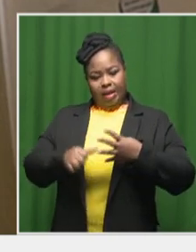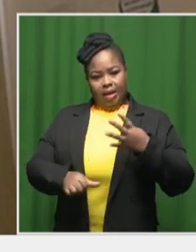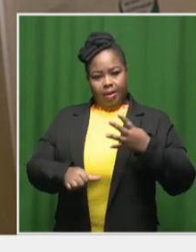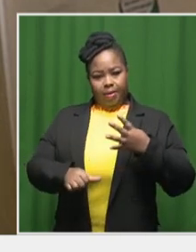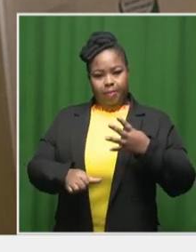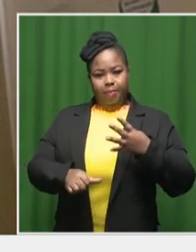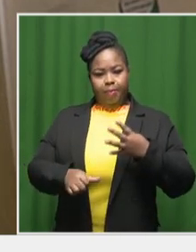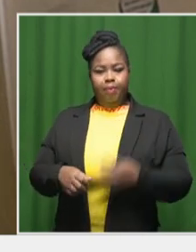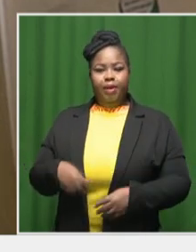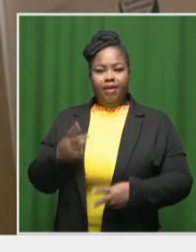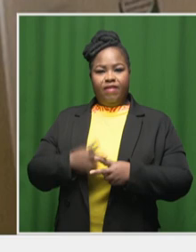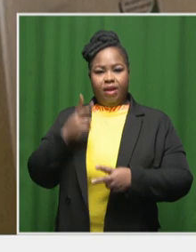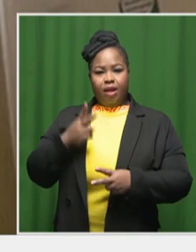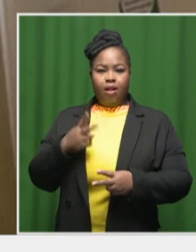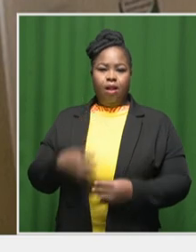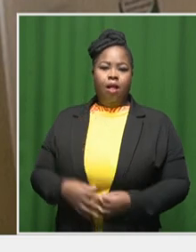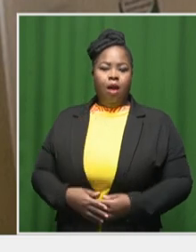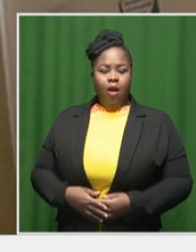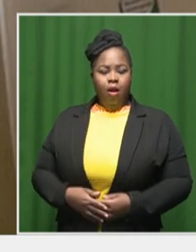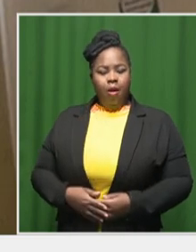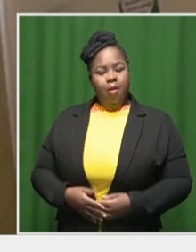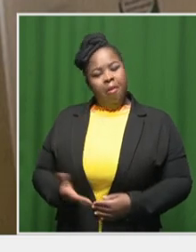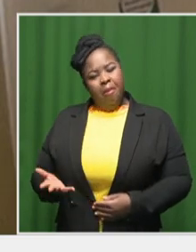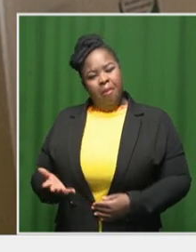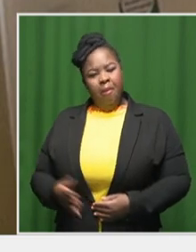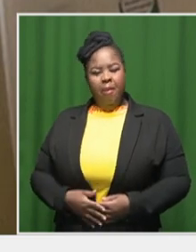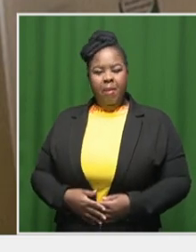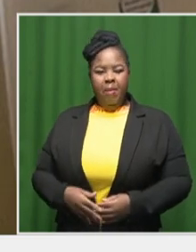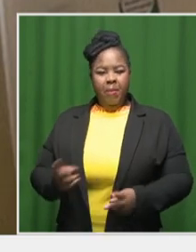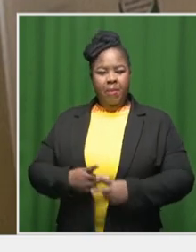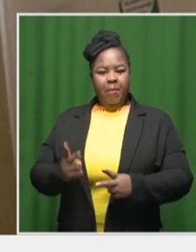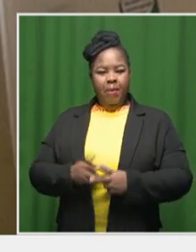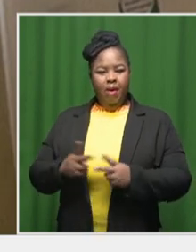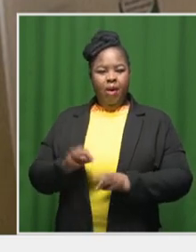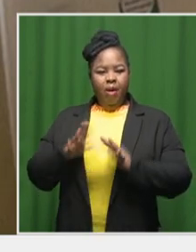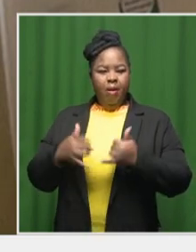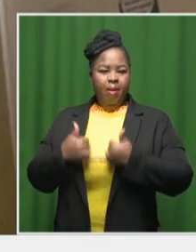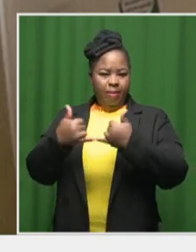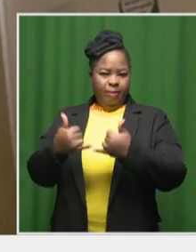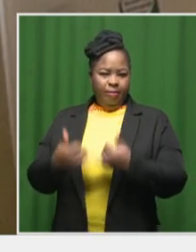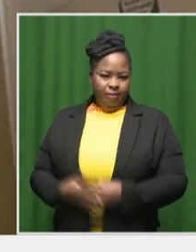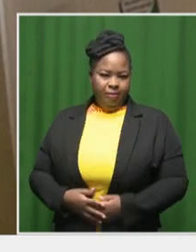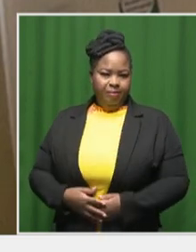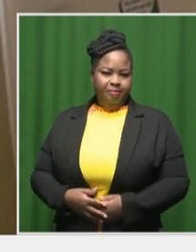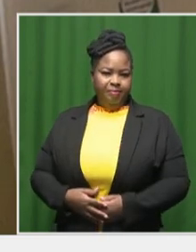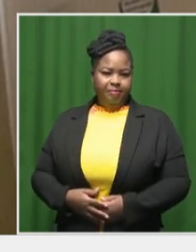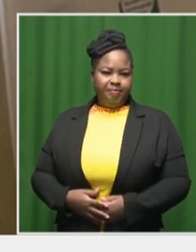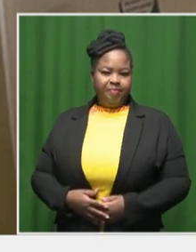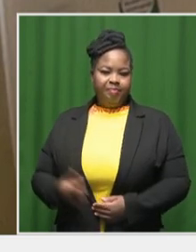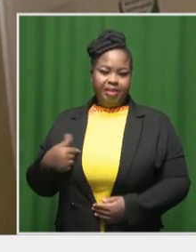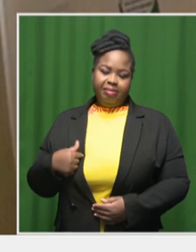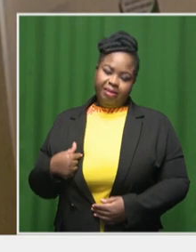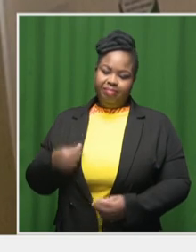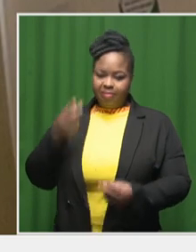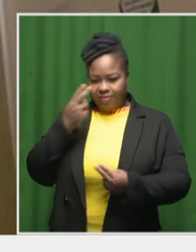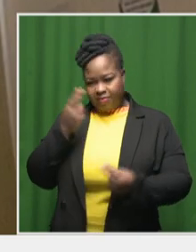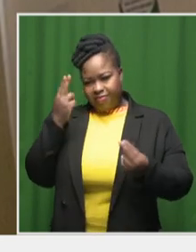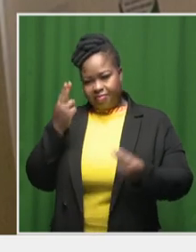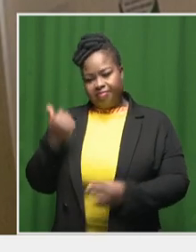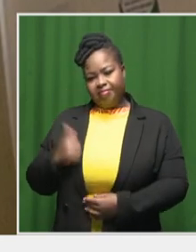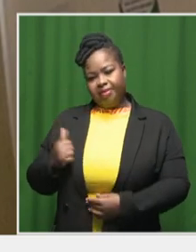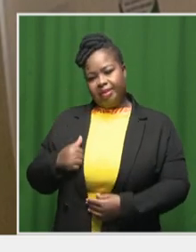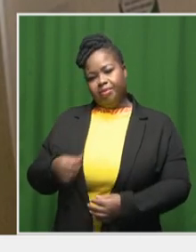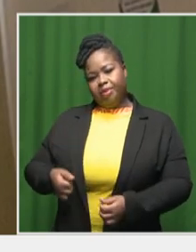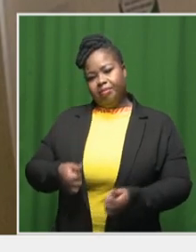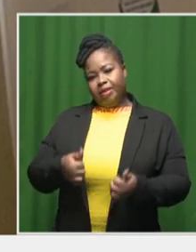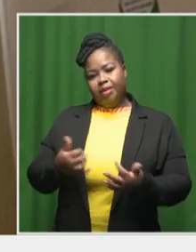semi, rest day, final. So this is actually great preparation for the Netball World Cup. But it's, I'm just so honored and privileged to be back